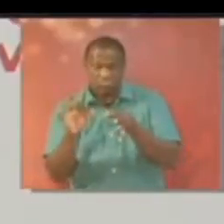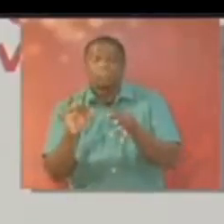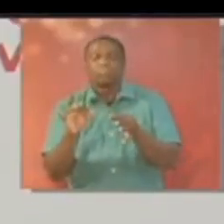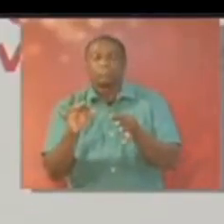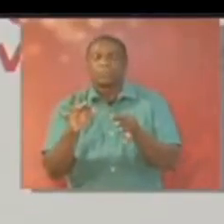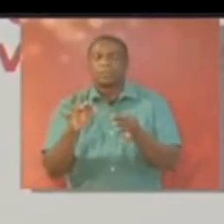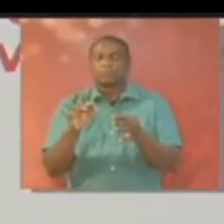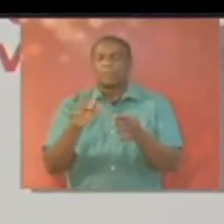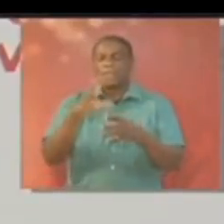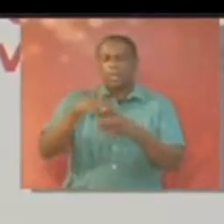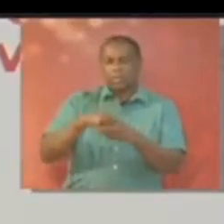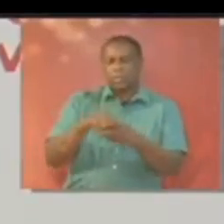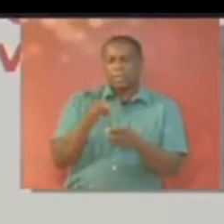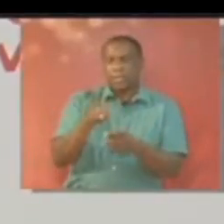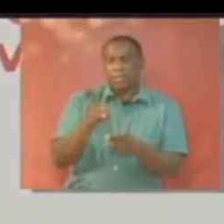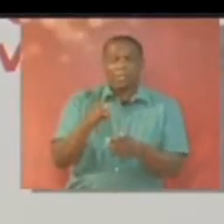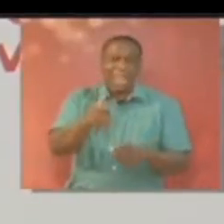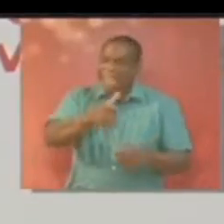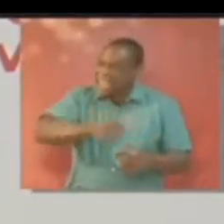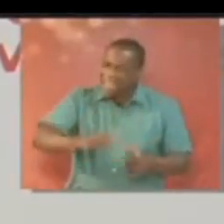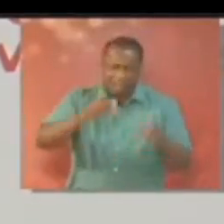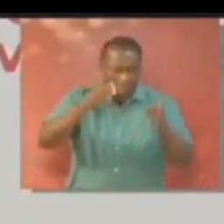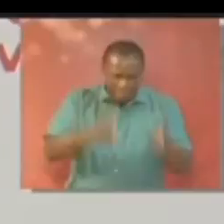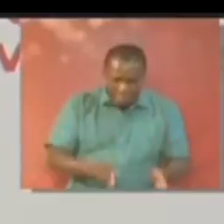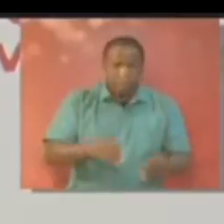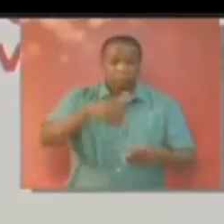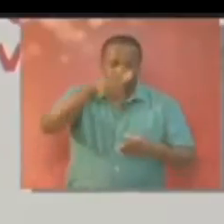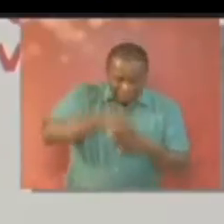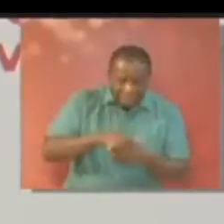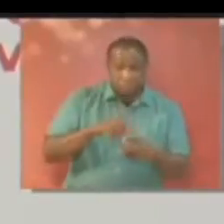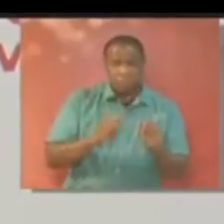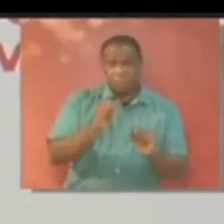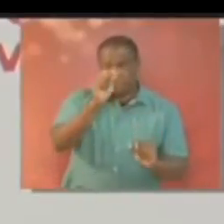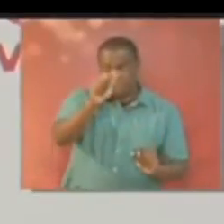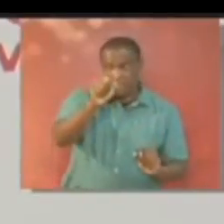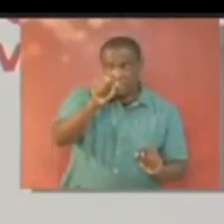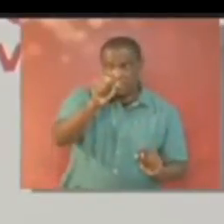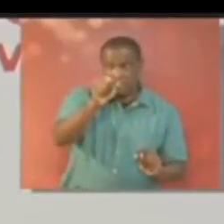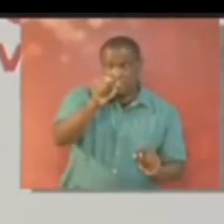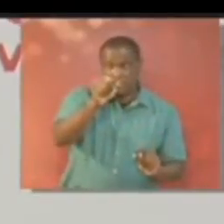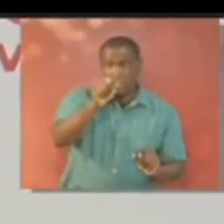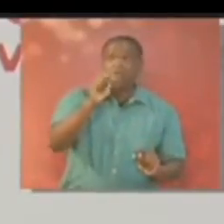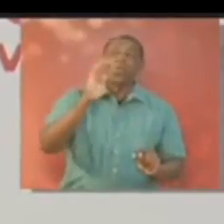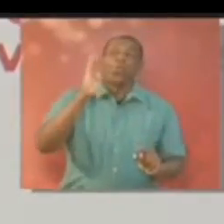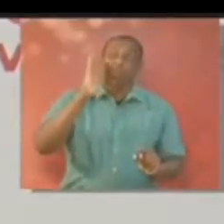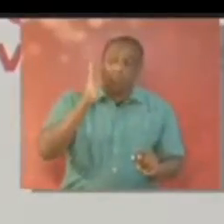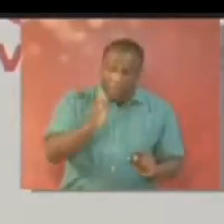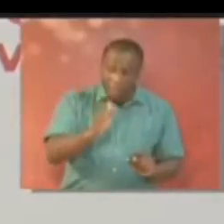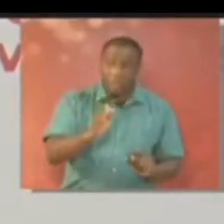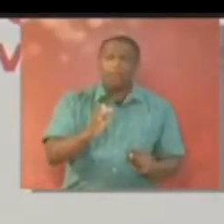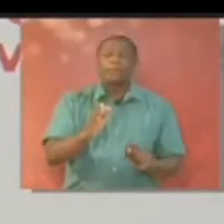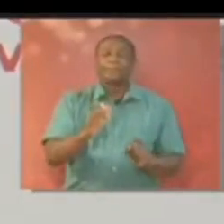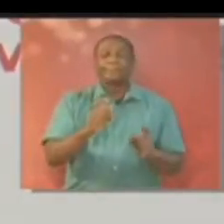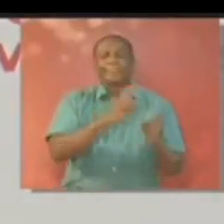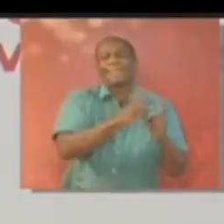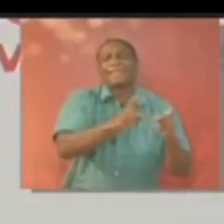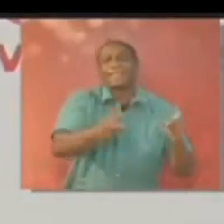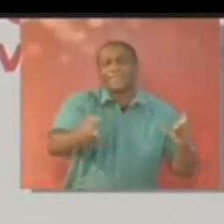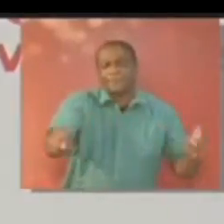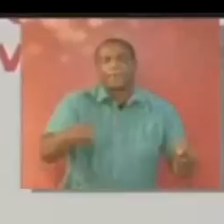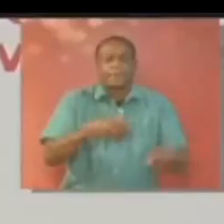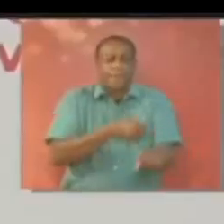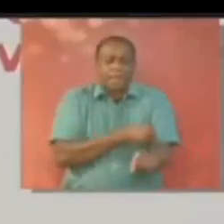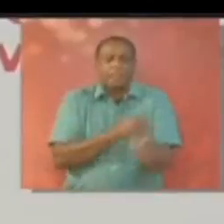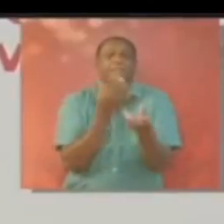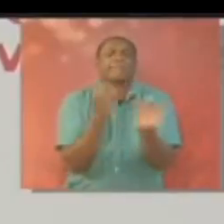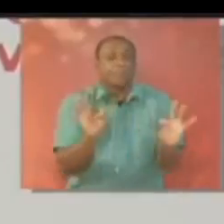words, any human being in Trinidad and Tobago will be offered the vaccine free